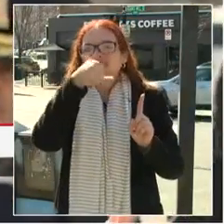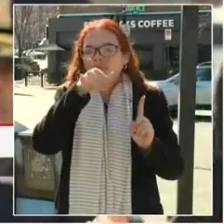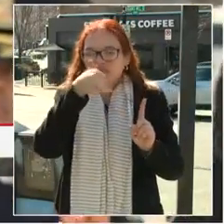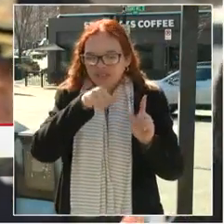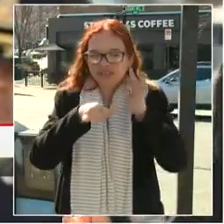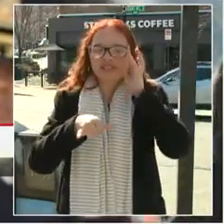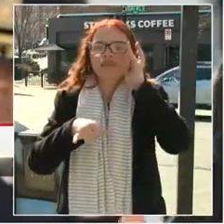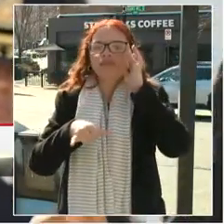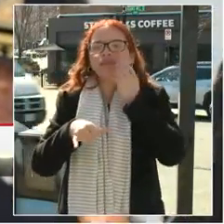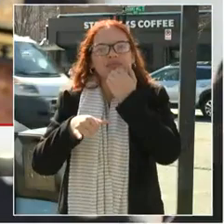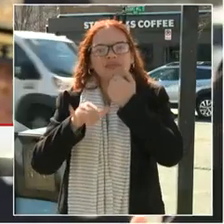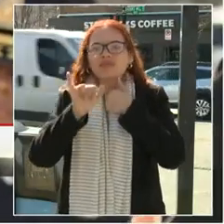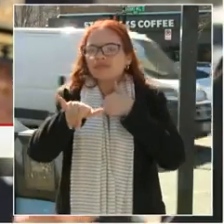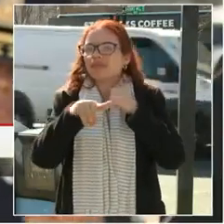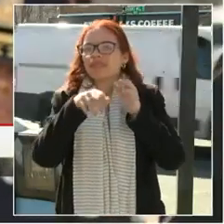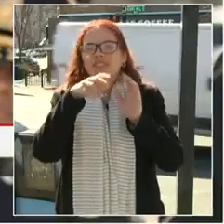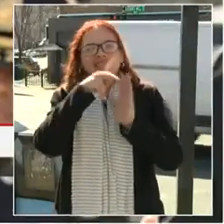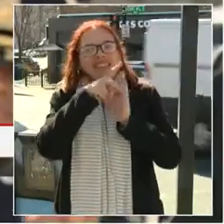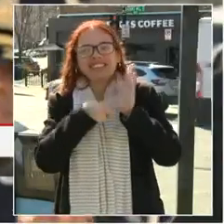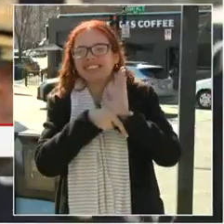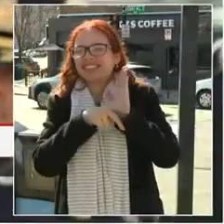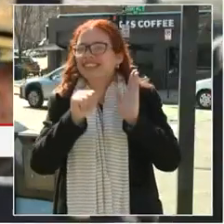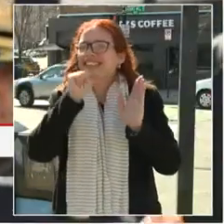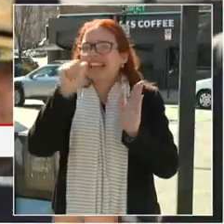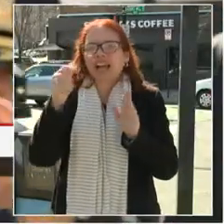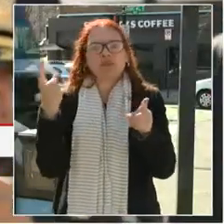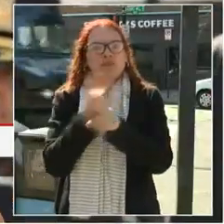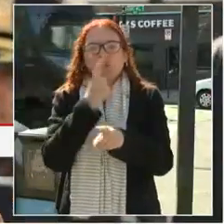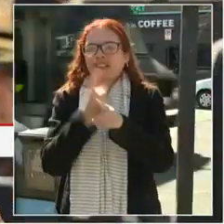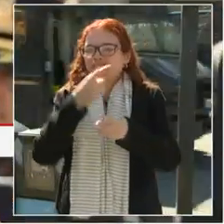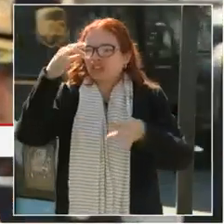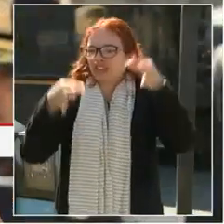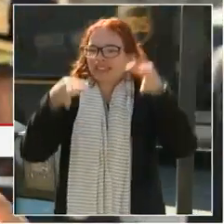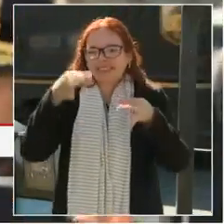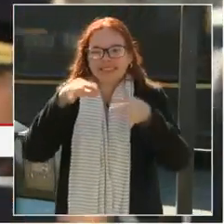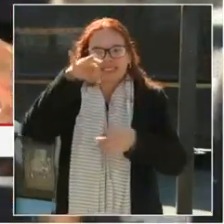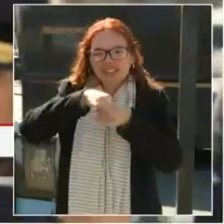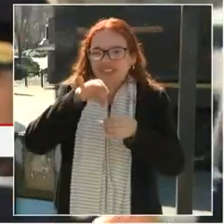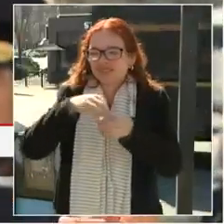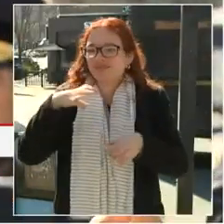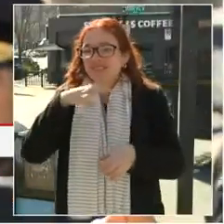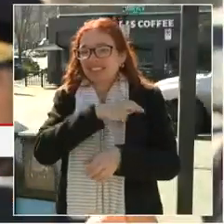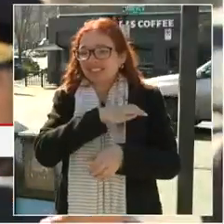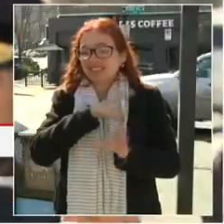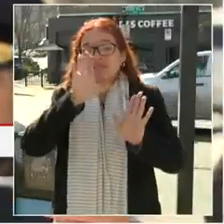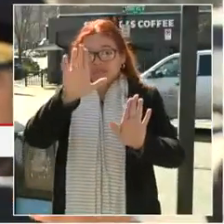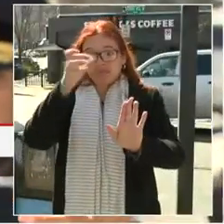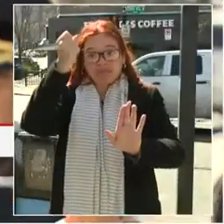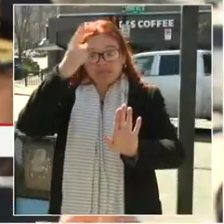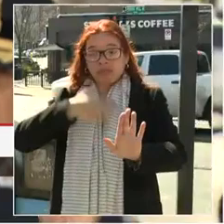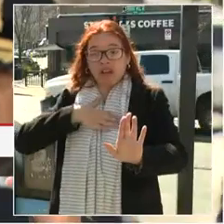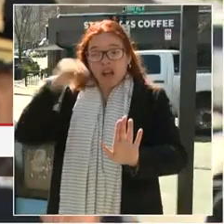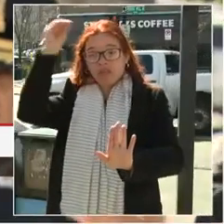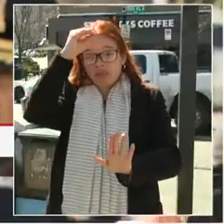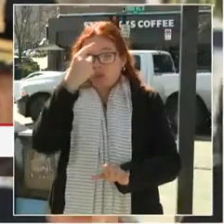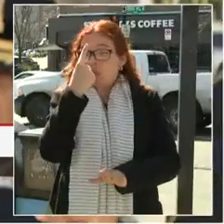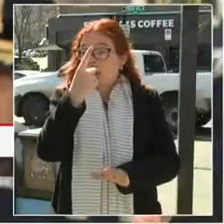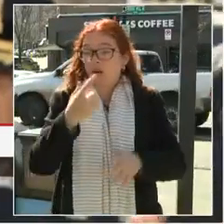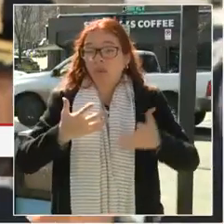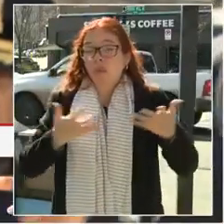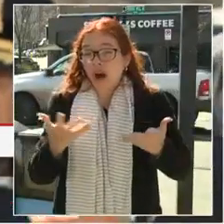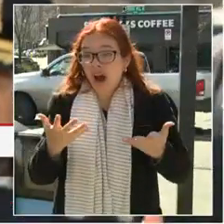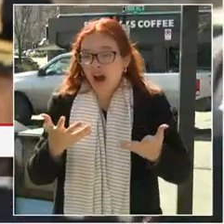did not have the proper hearing or vote in the council, in my opinion. One of them was to allow